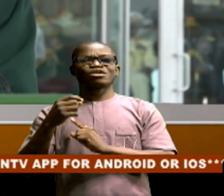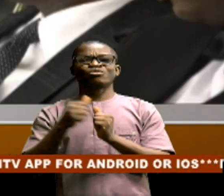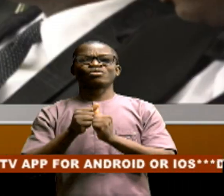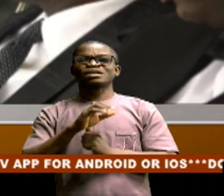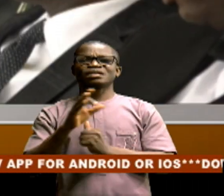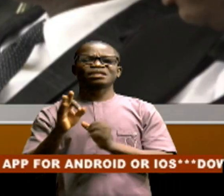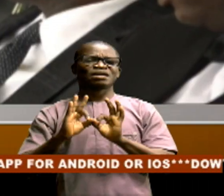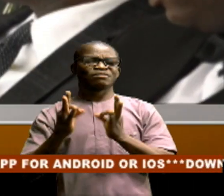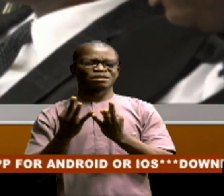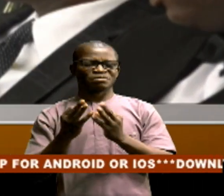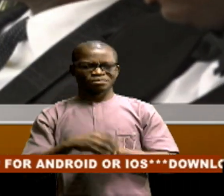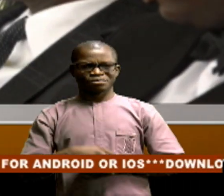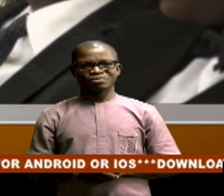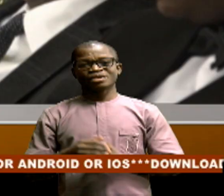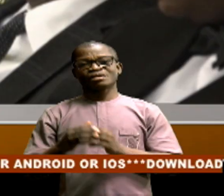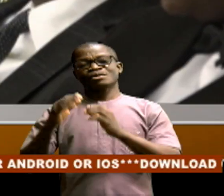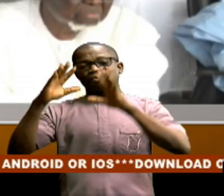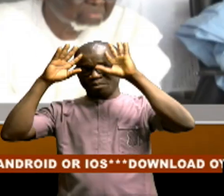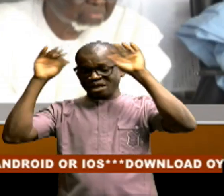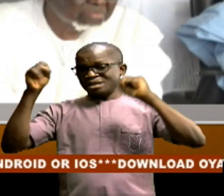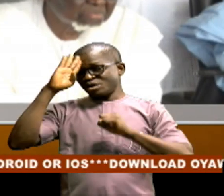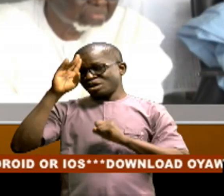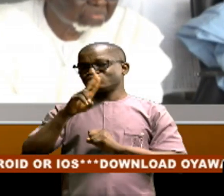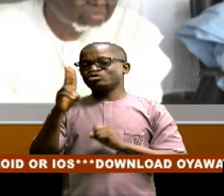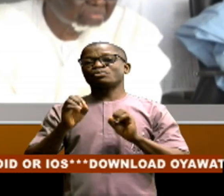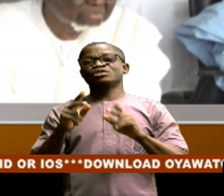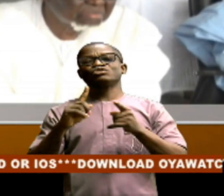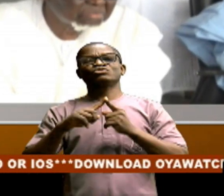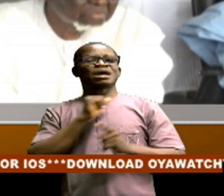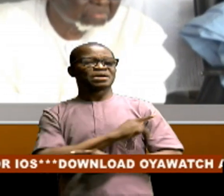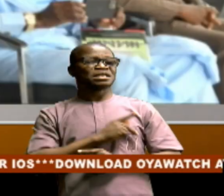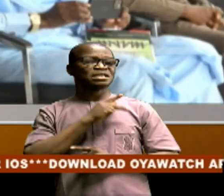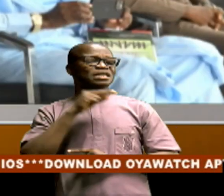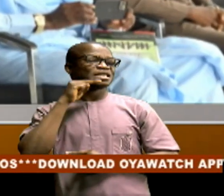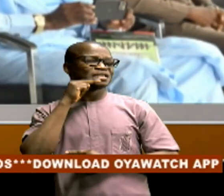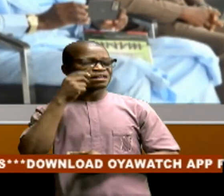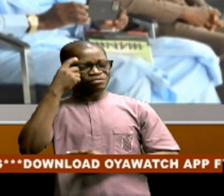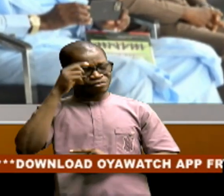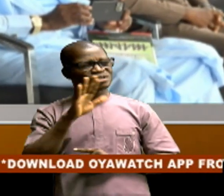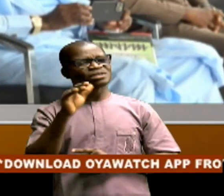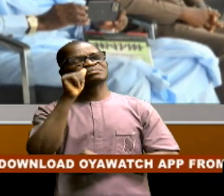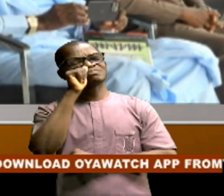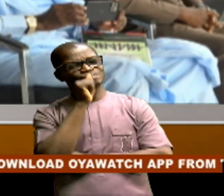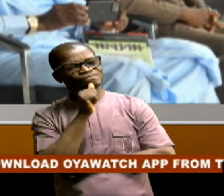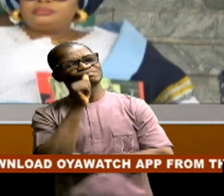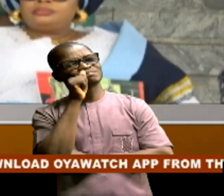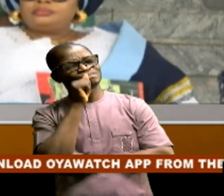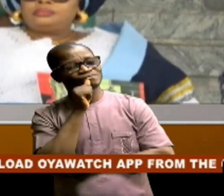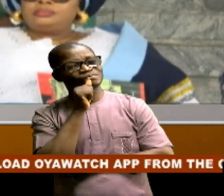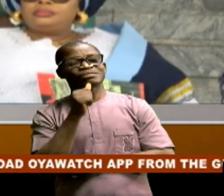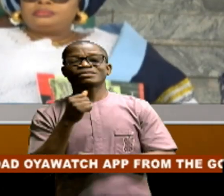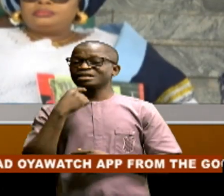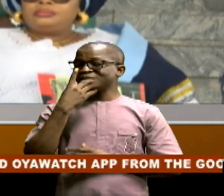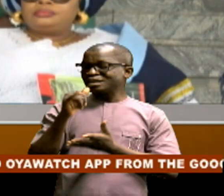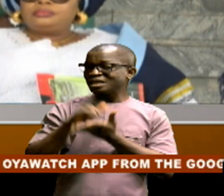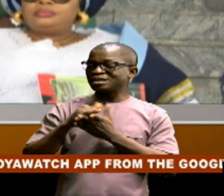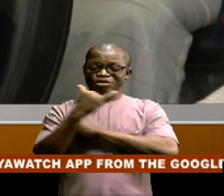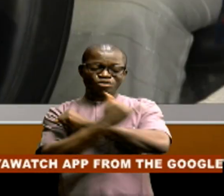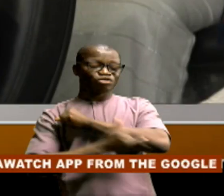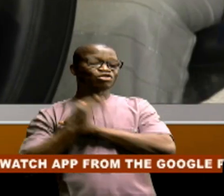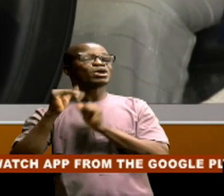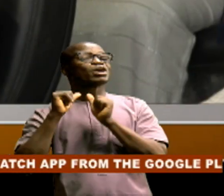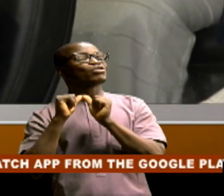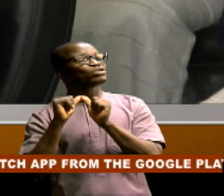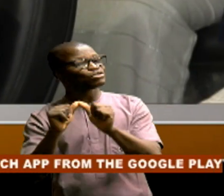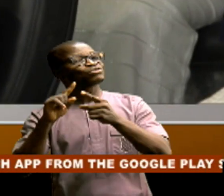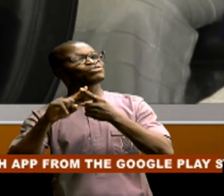families. President Buhari used the opportunity to appreciate Nigerians for their perseverance, stating that the country will continue